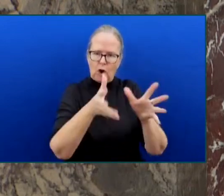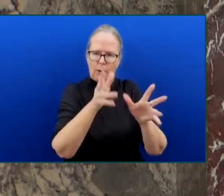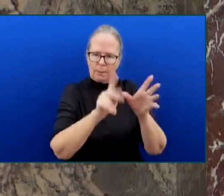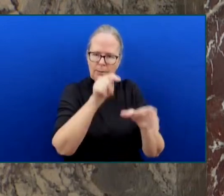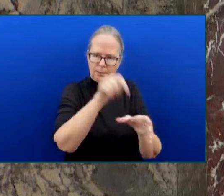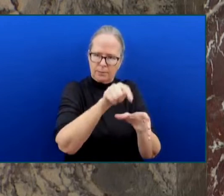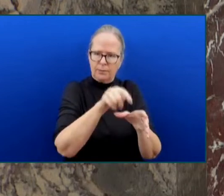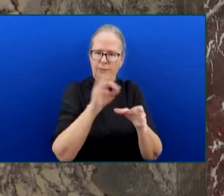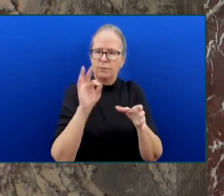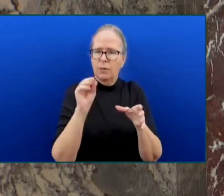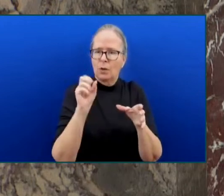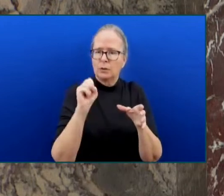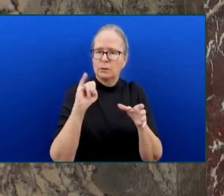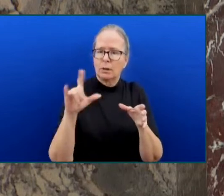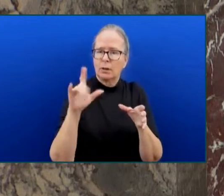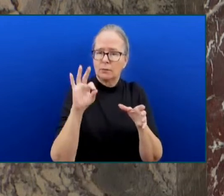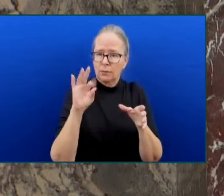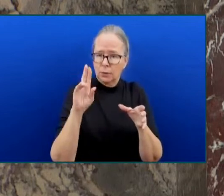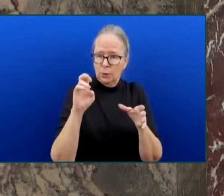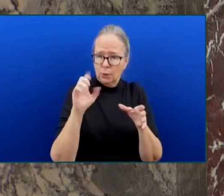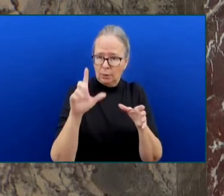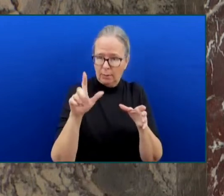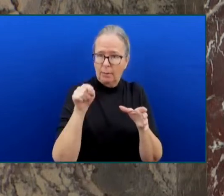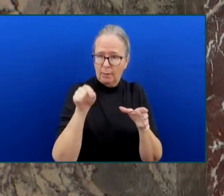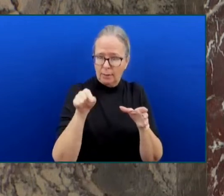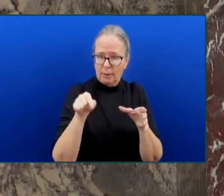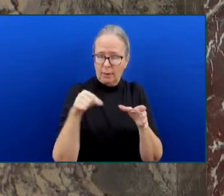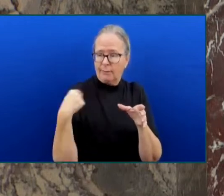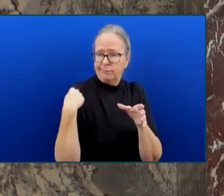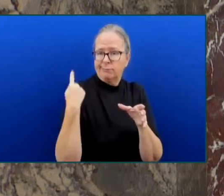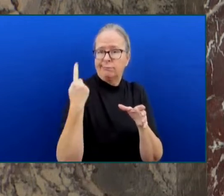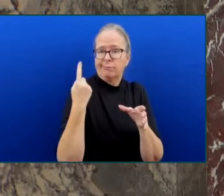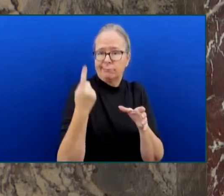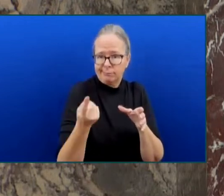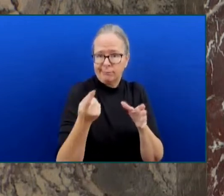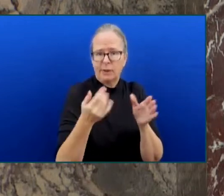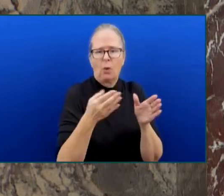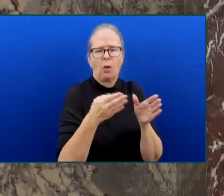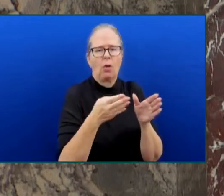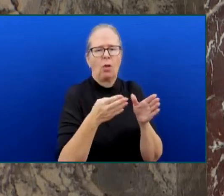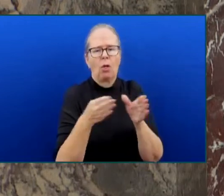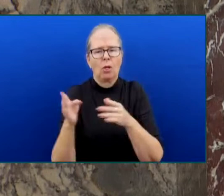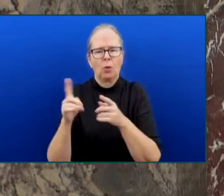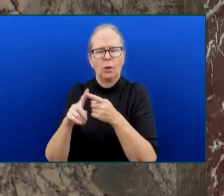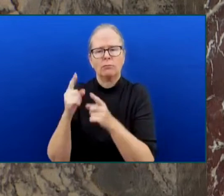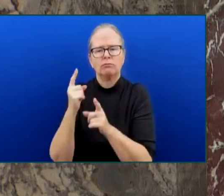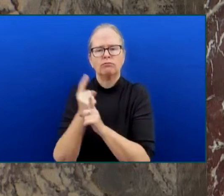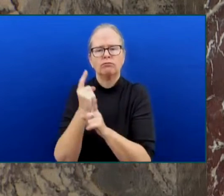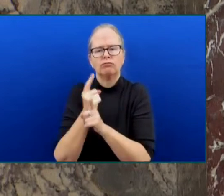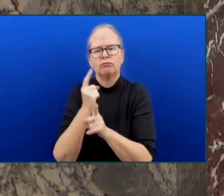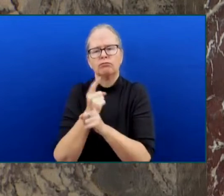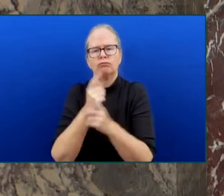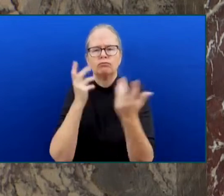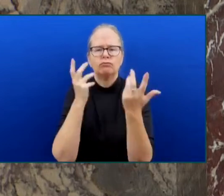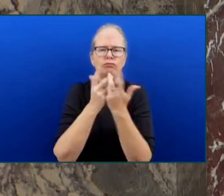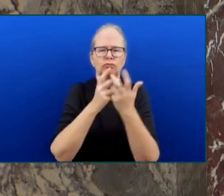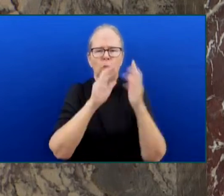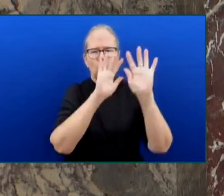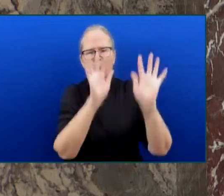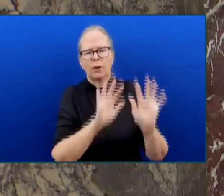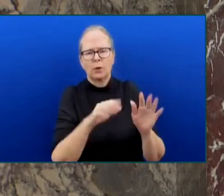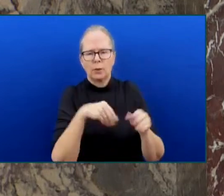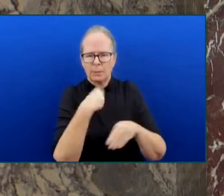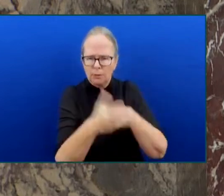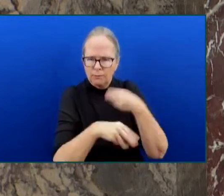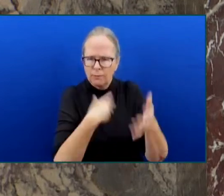them in their pocketbook. Mr. Speaker, we're going to continue to provide rebates for electric vehicles, for heat pumps, for doors, for windows, for insulation, for